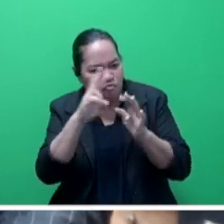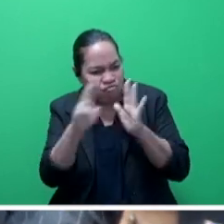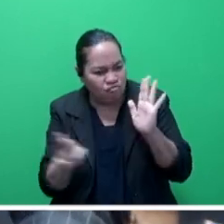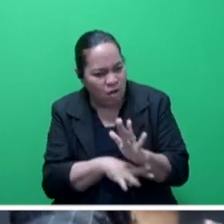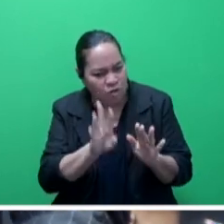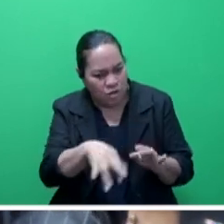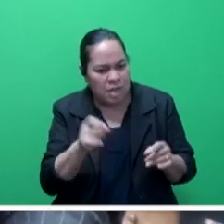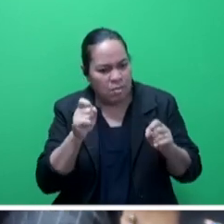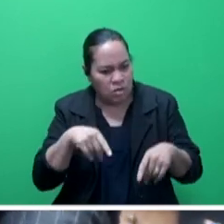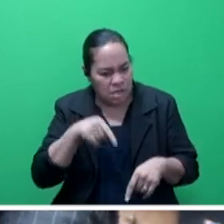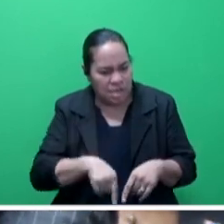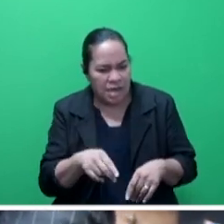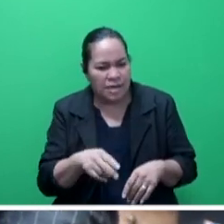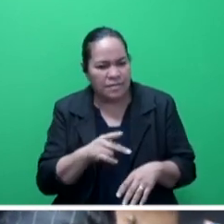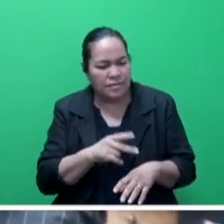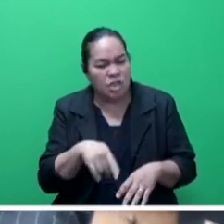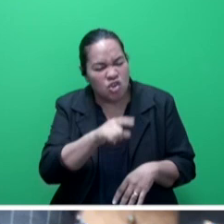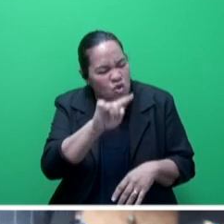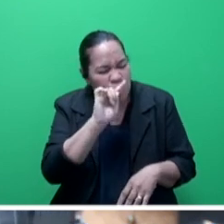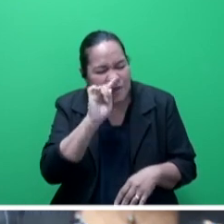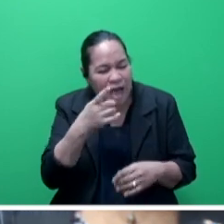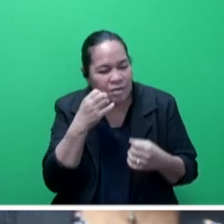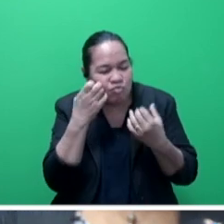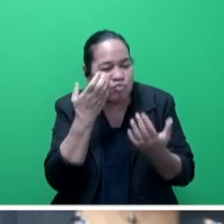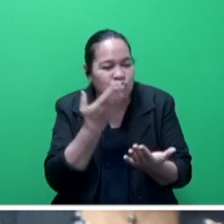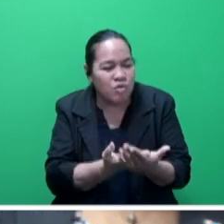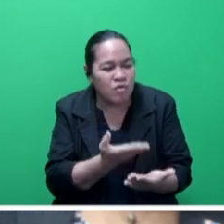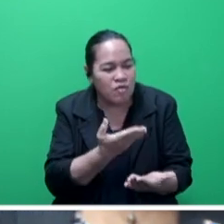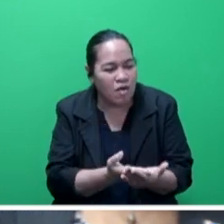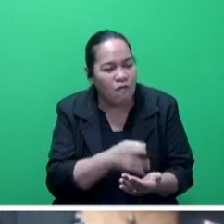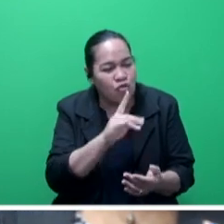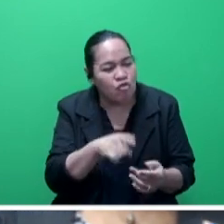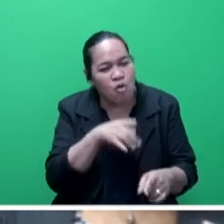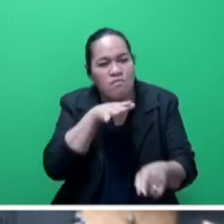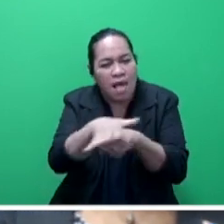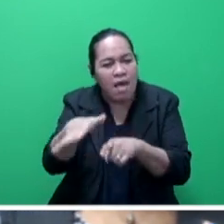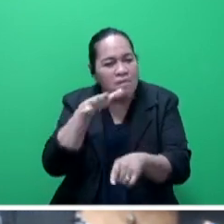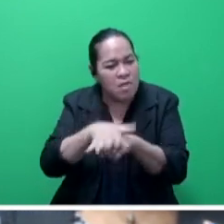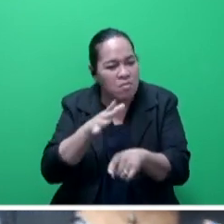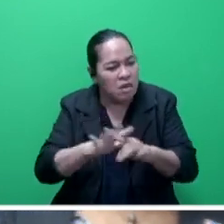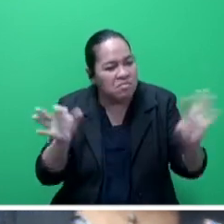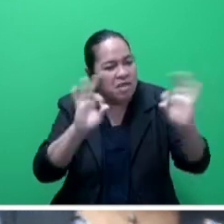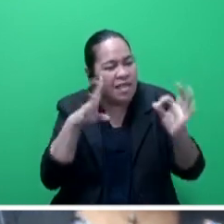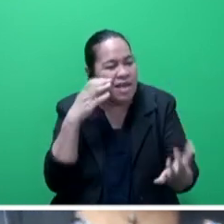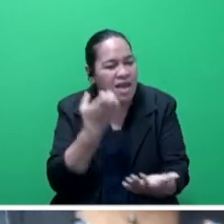100% sure they can't produce an ounce of proof for what they're actually alleging. It's